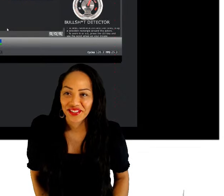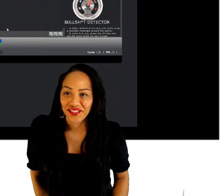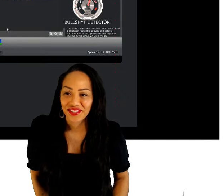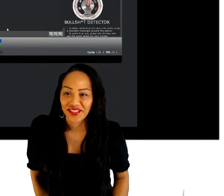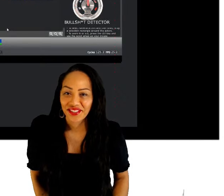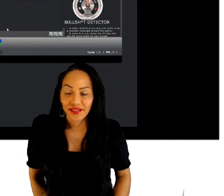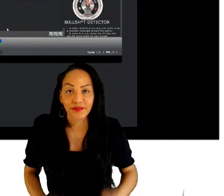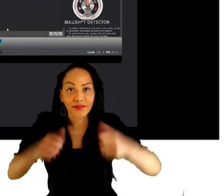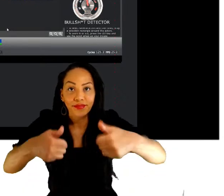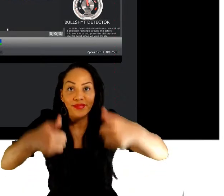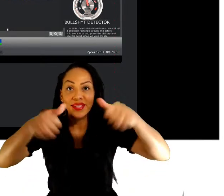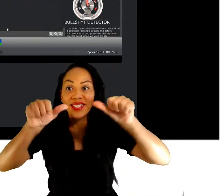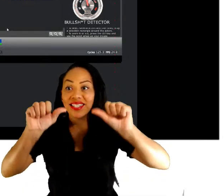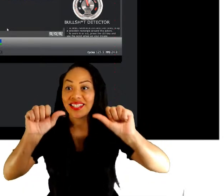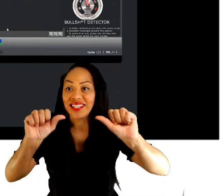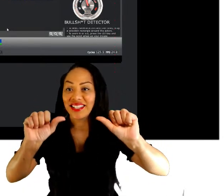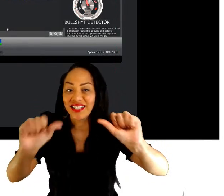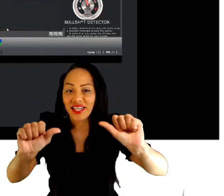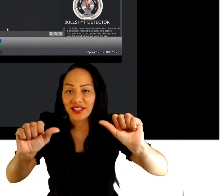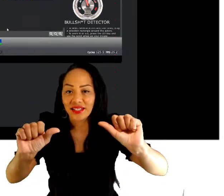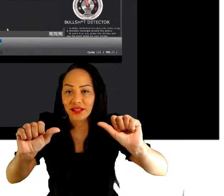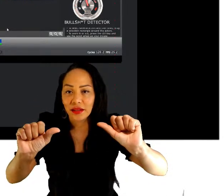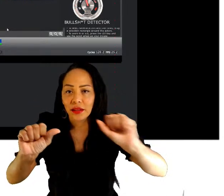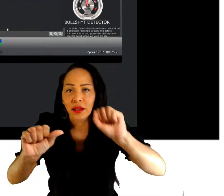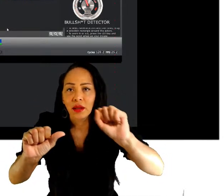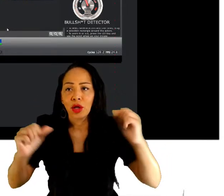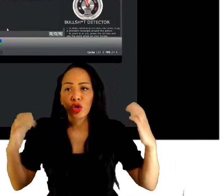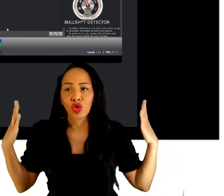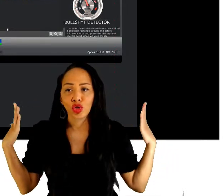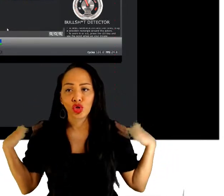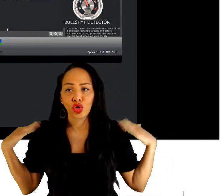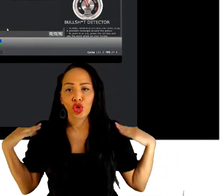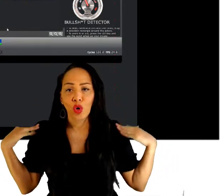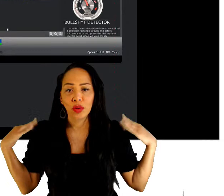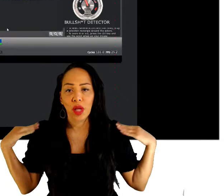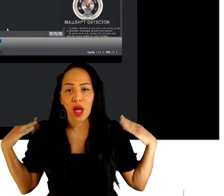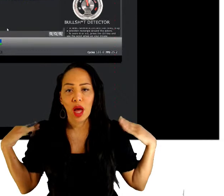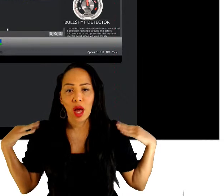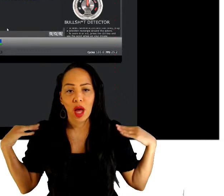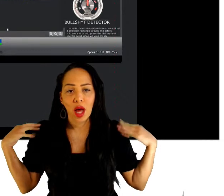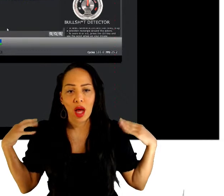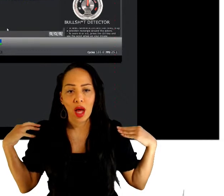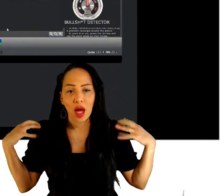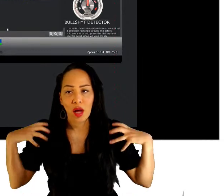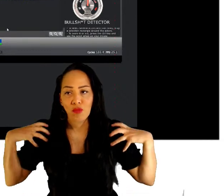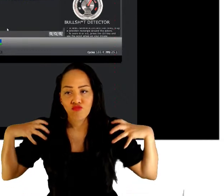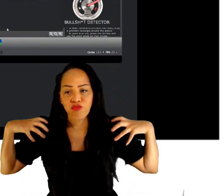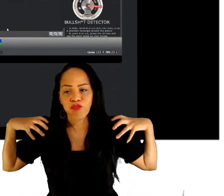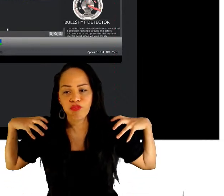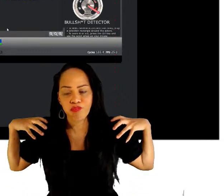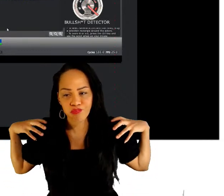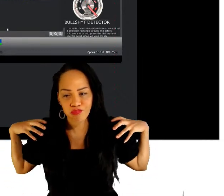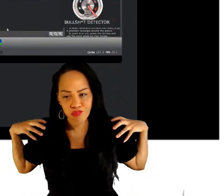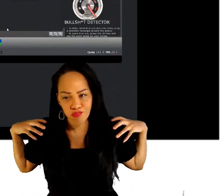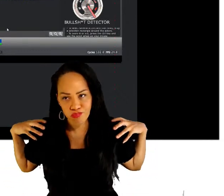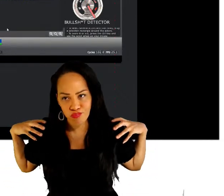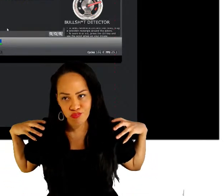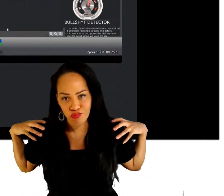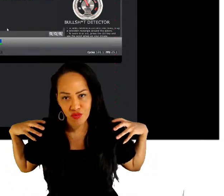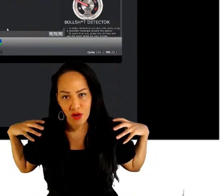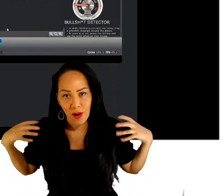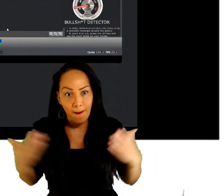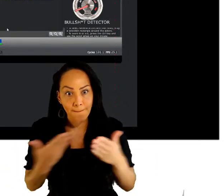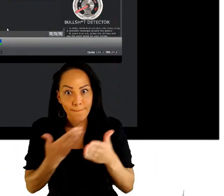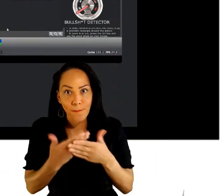Next, let's increase her shoulder opening so that she can be a real superhero Okay. and open her shoulders more than 90